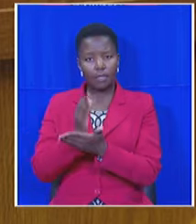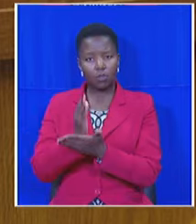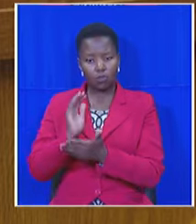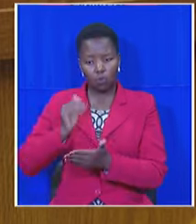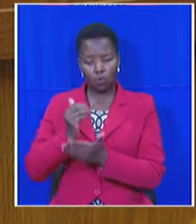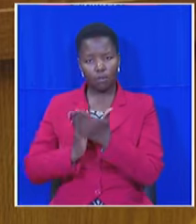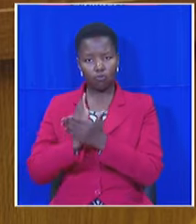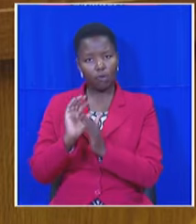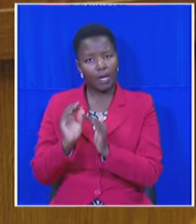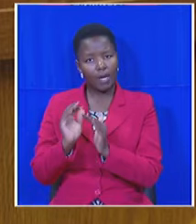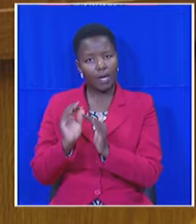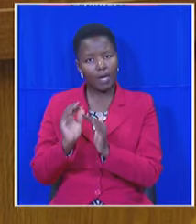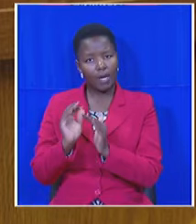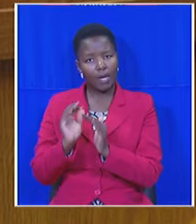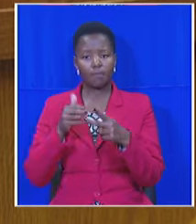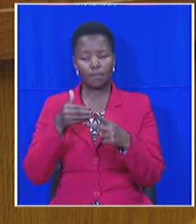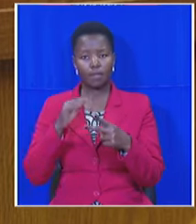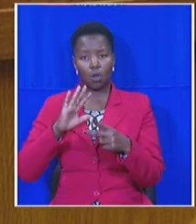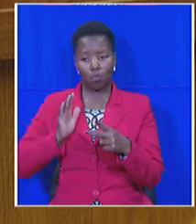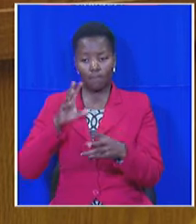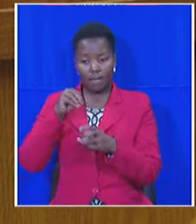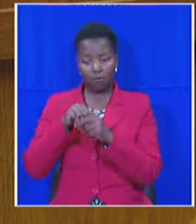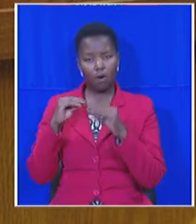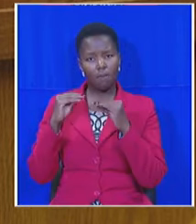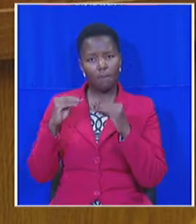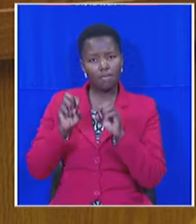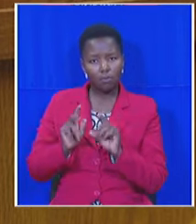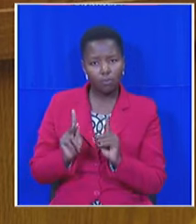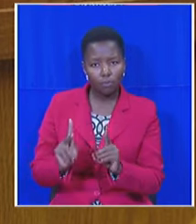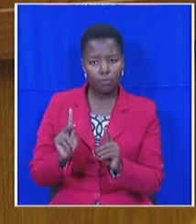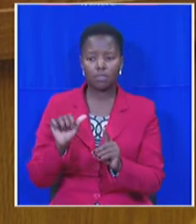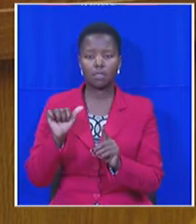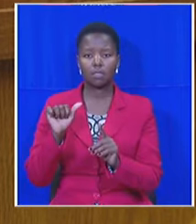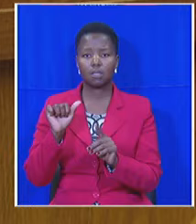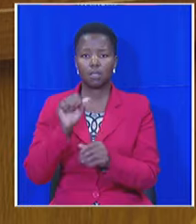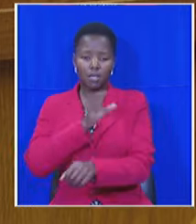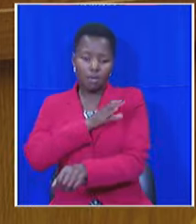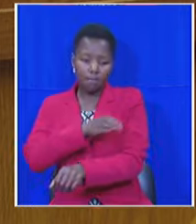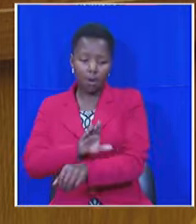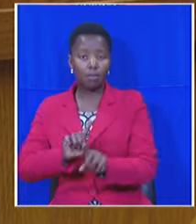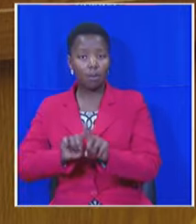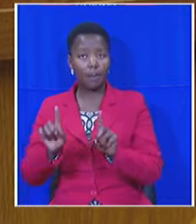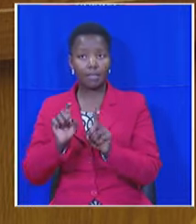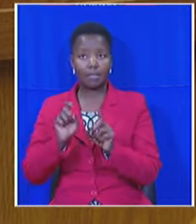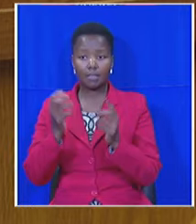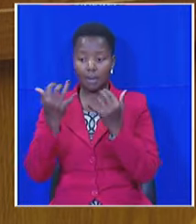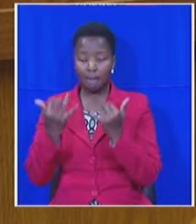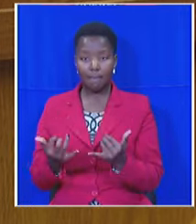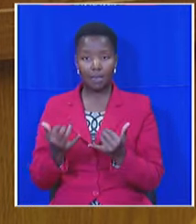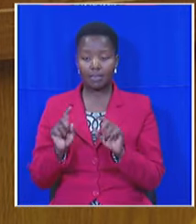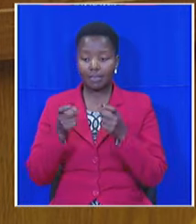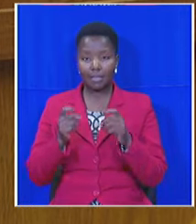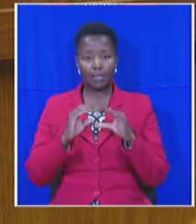and the development of women's socio-economic opportunities, we cannot support a budget that will not allocate